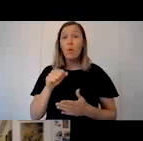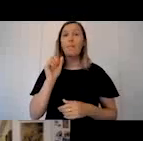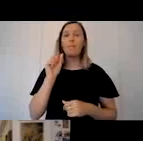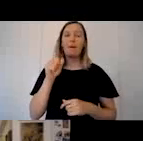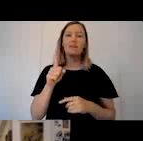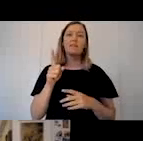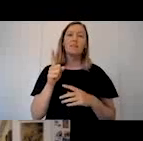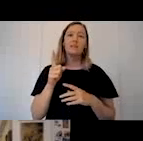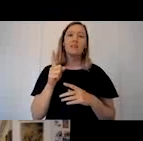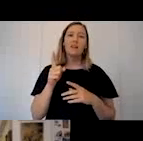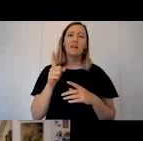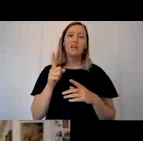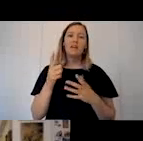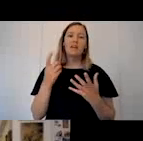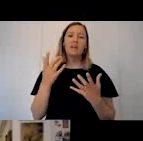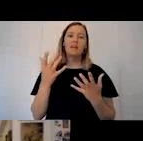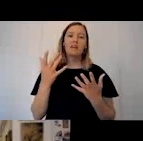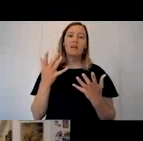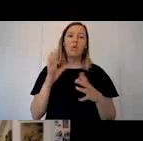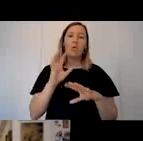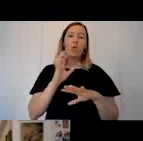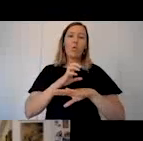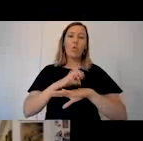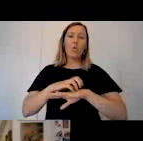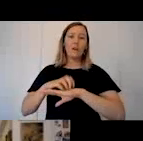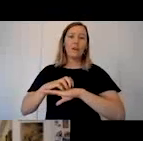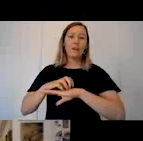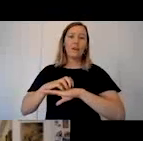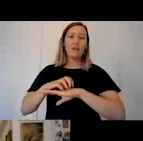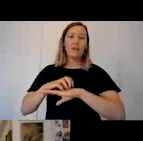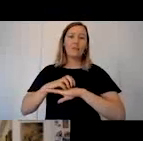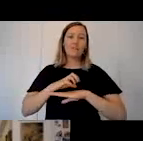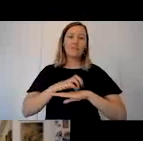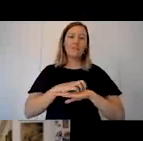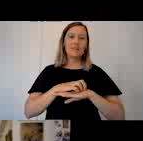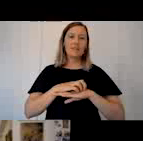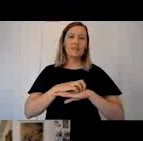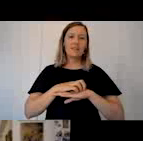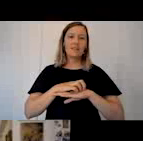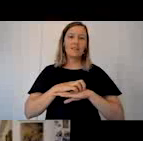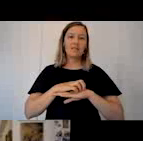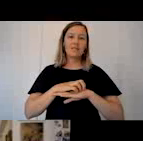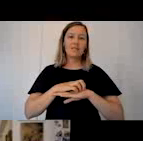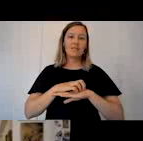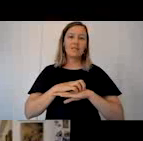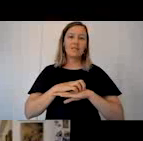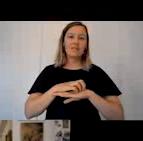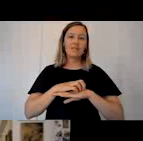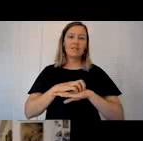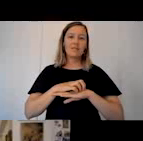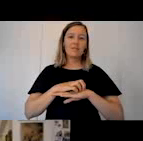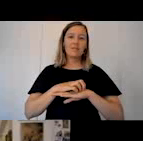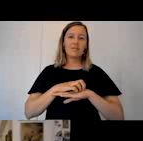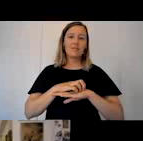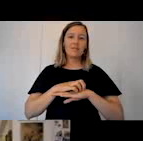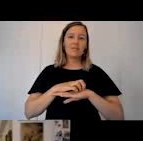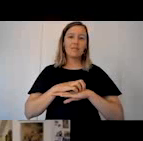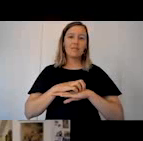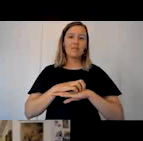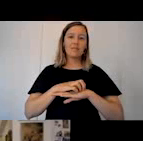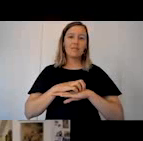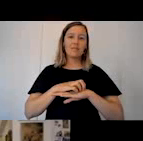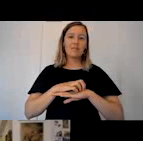is organizations that take leadership role in litigating in certain